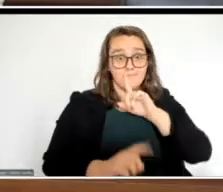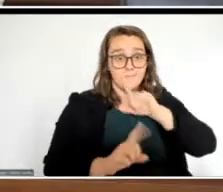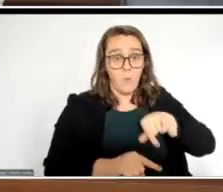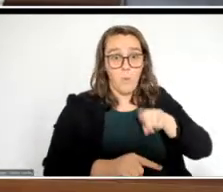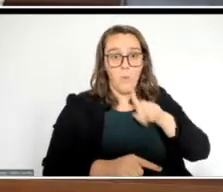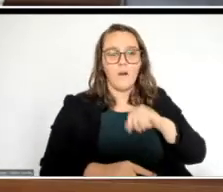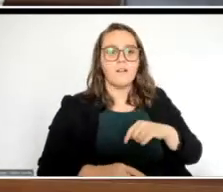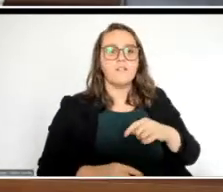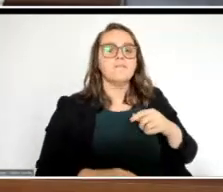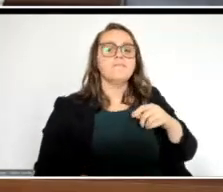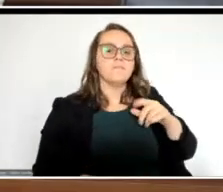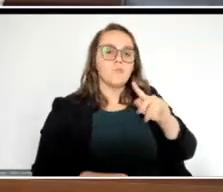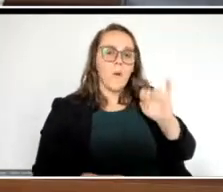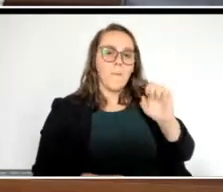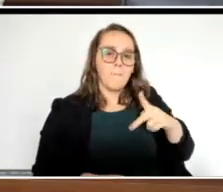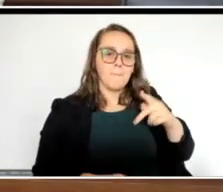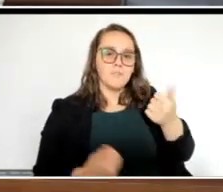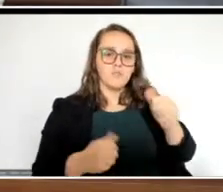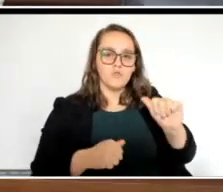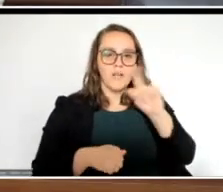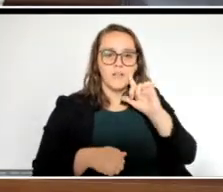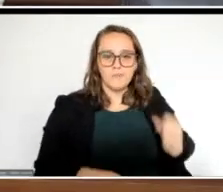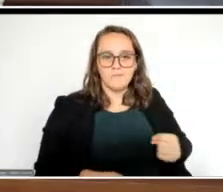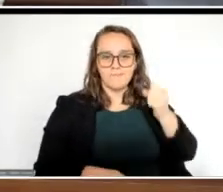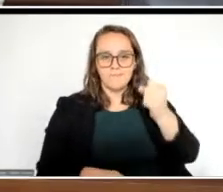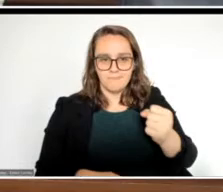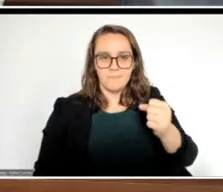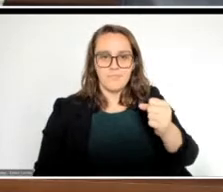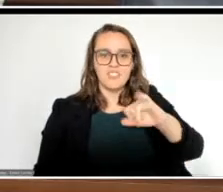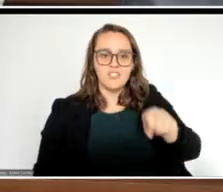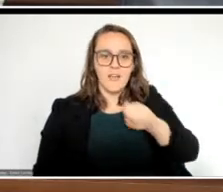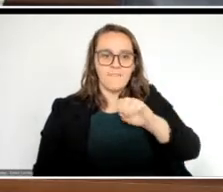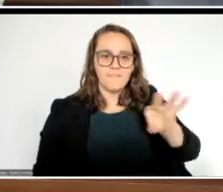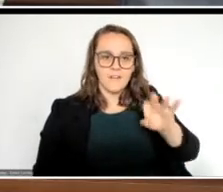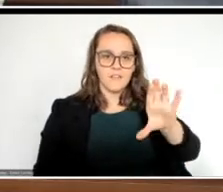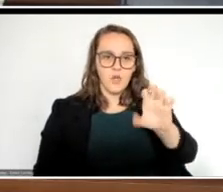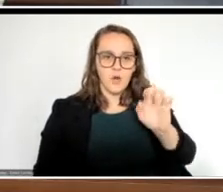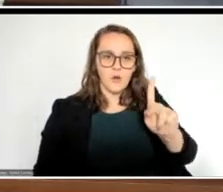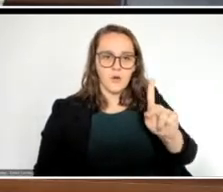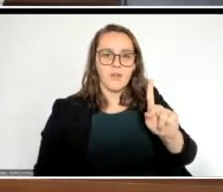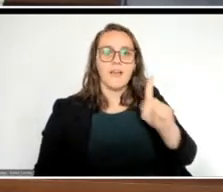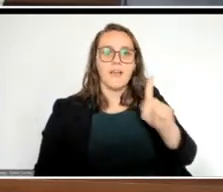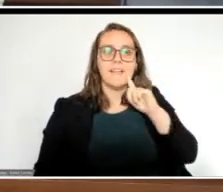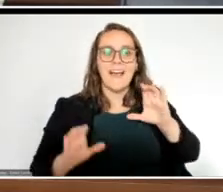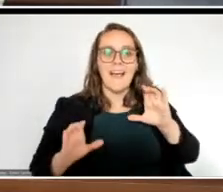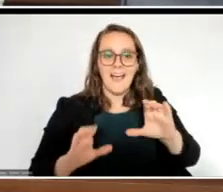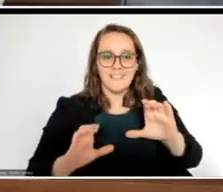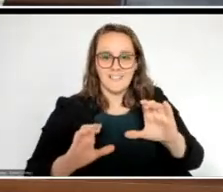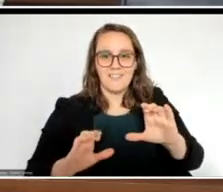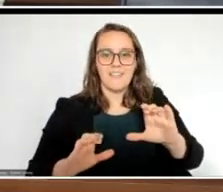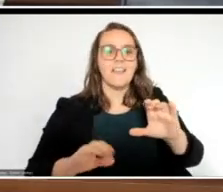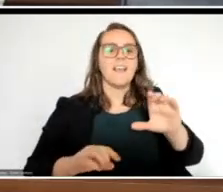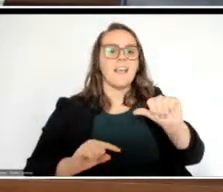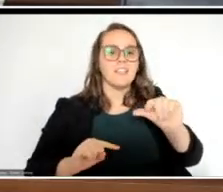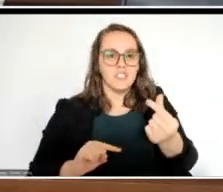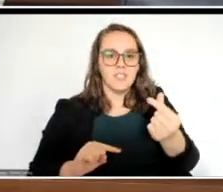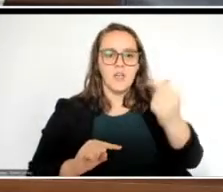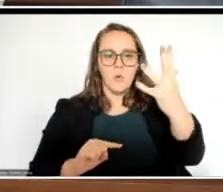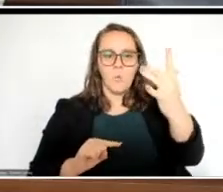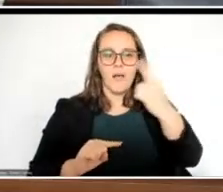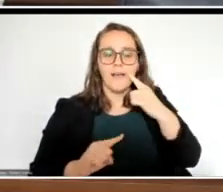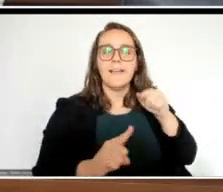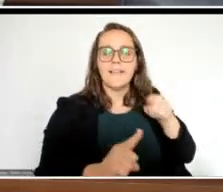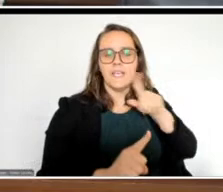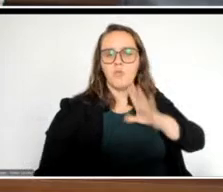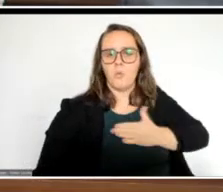Clark as acting attorney general, solely because he would do what others in the department would not do. We know that Trump